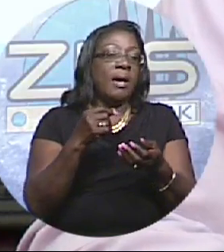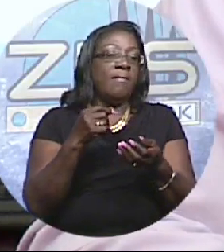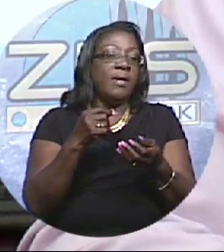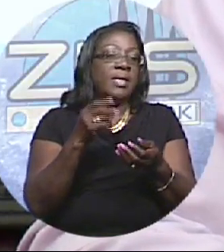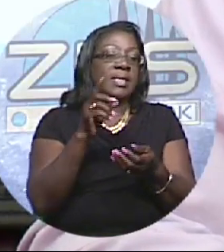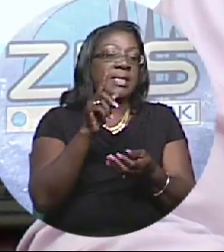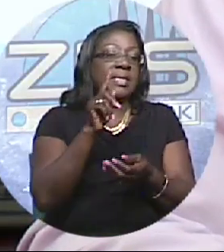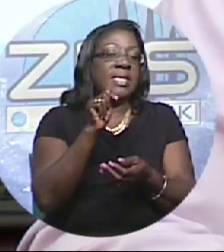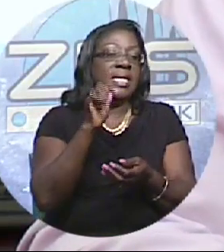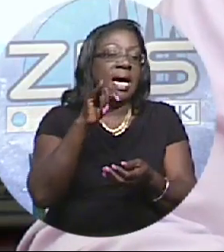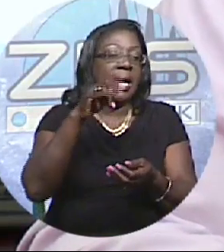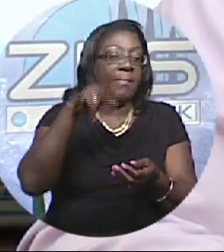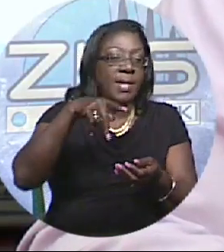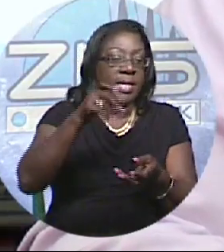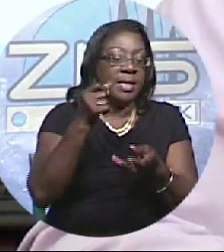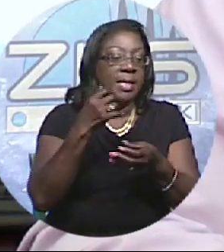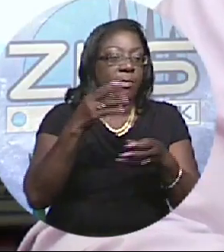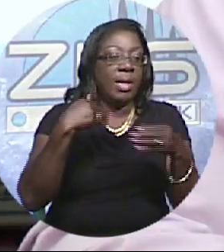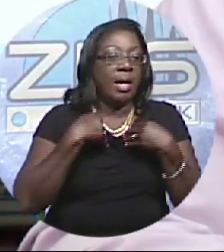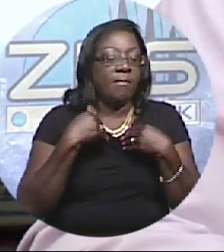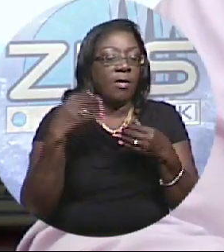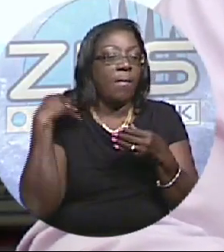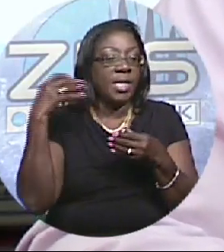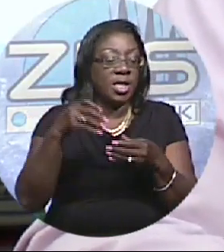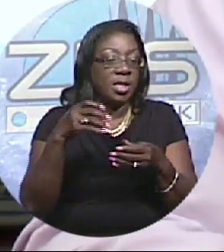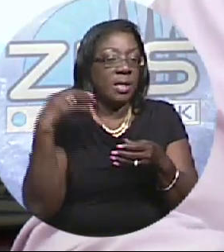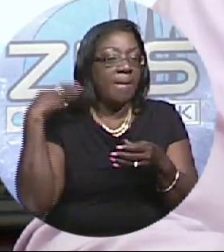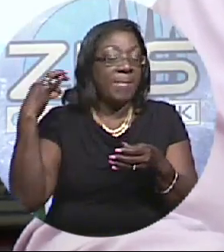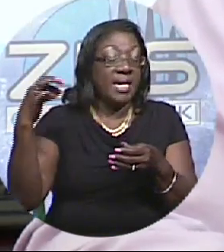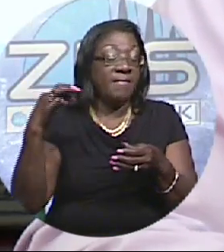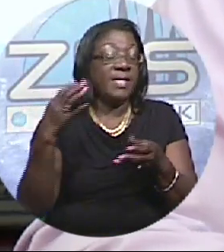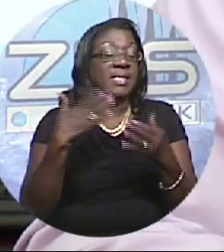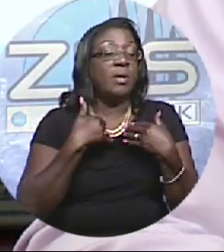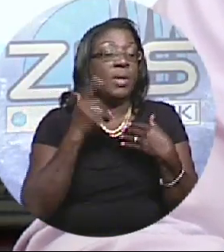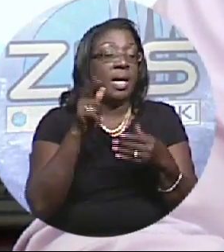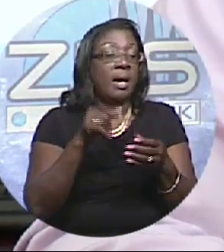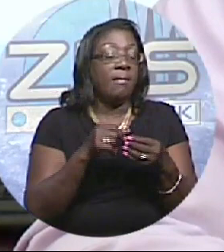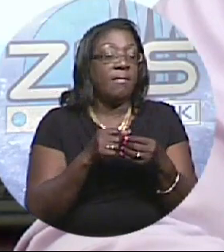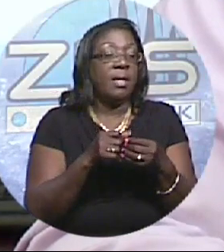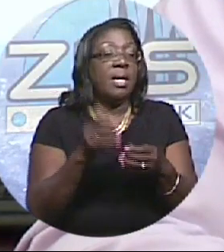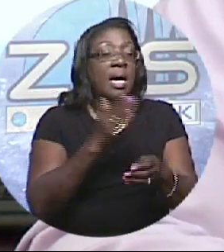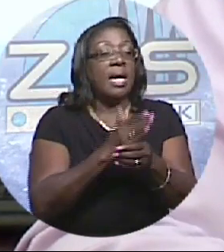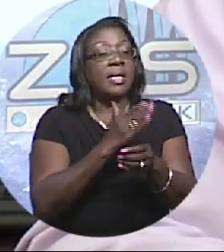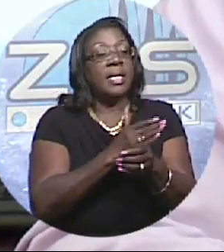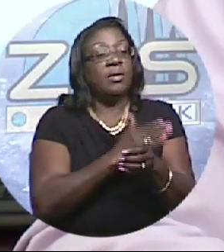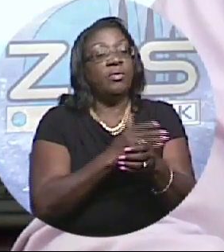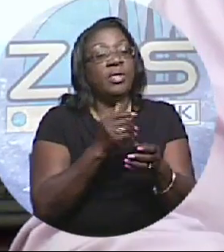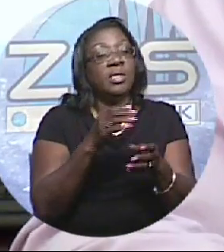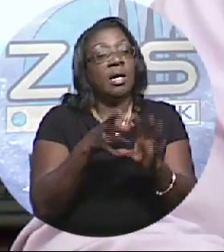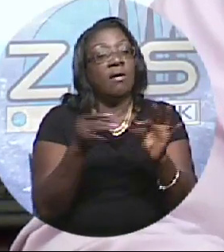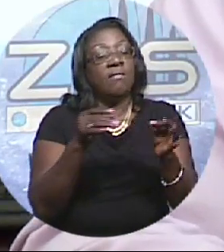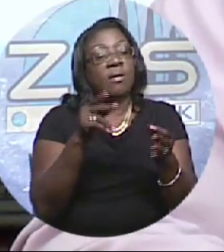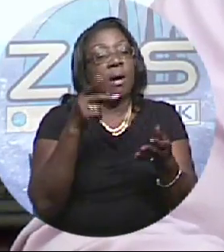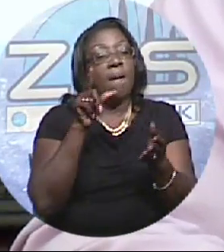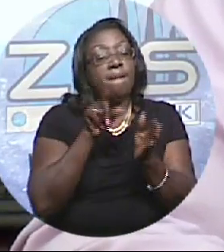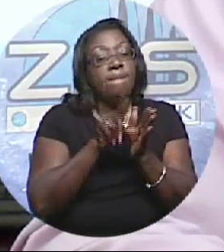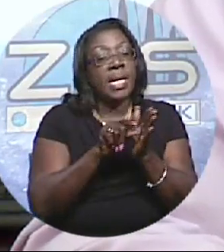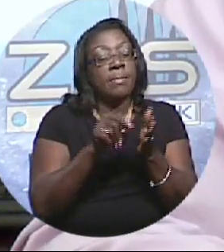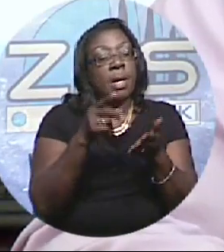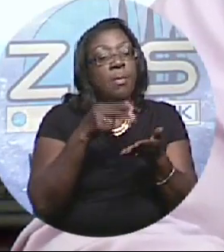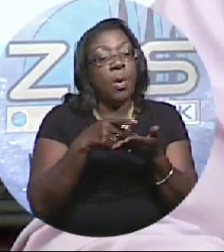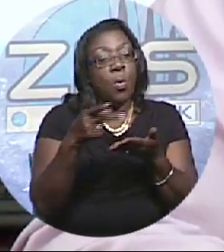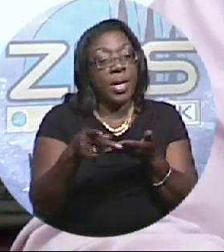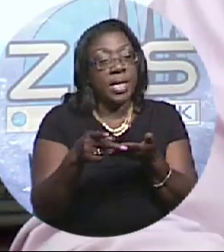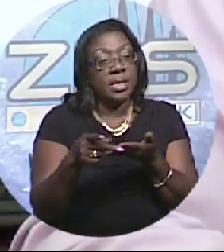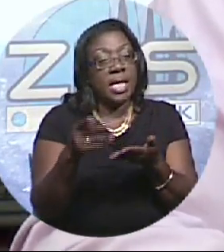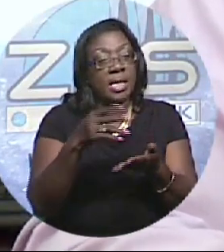that Diamonds International did indeed comply with the minimum wage order, and they increased the minimum wage as outlined